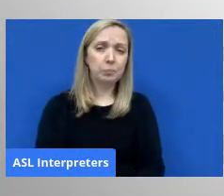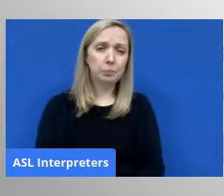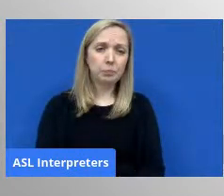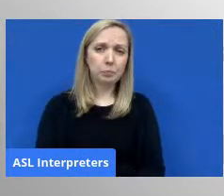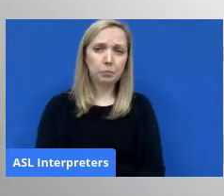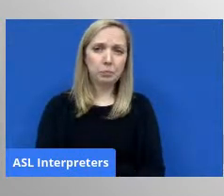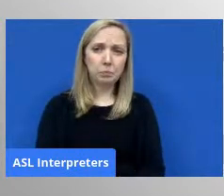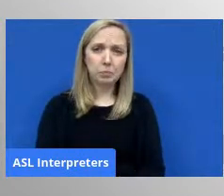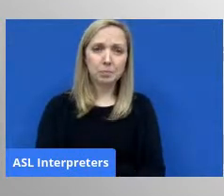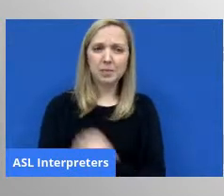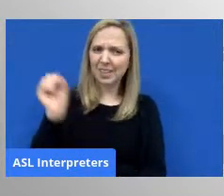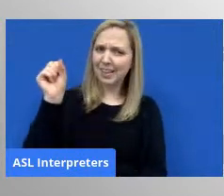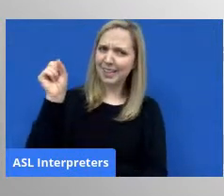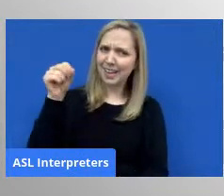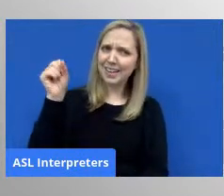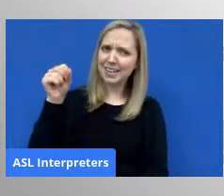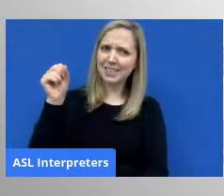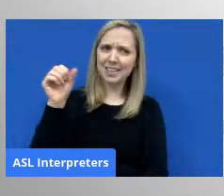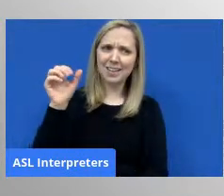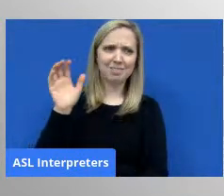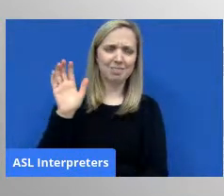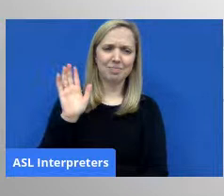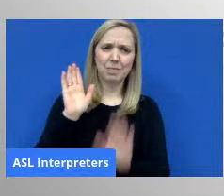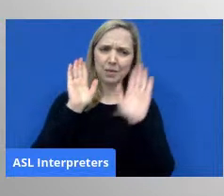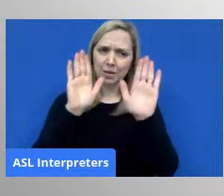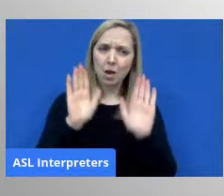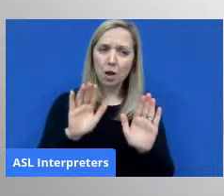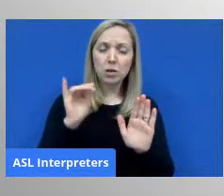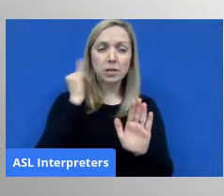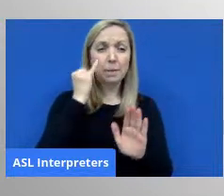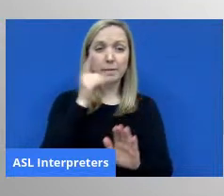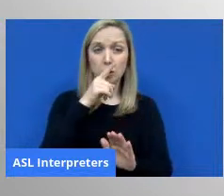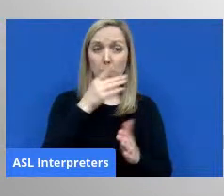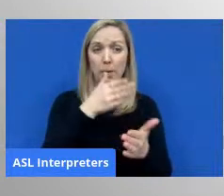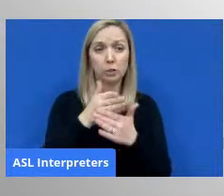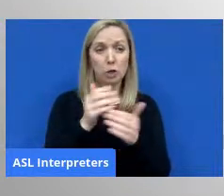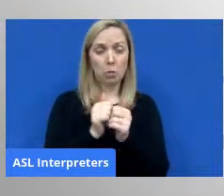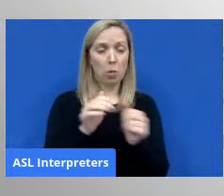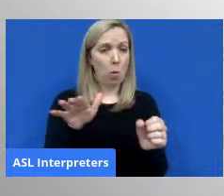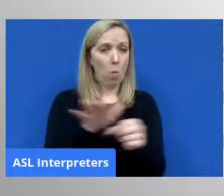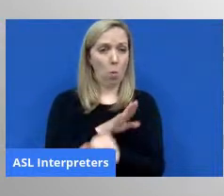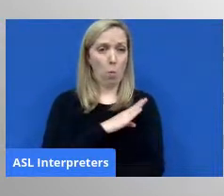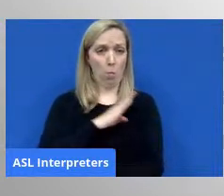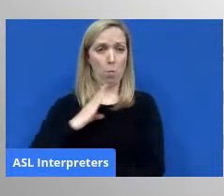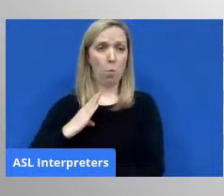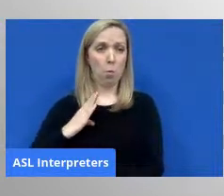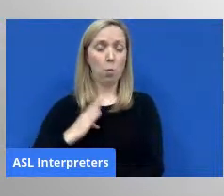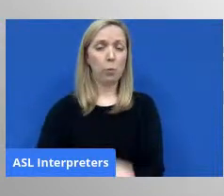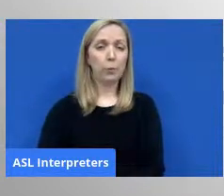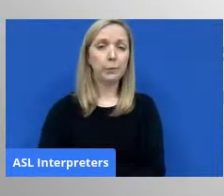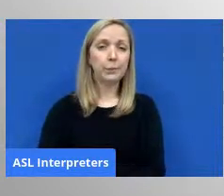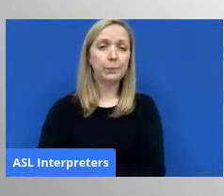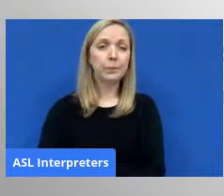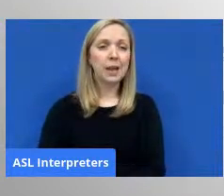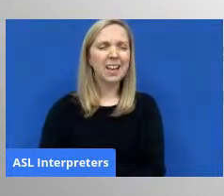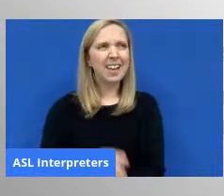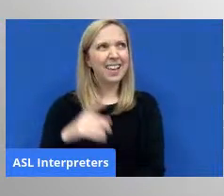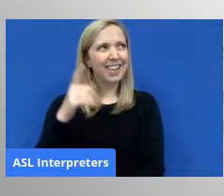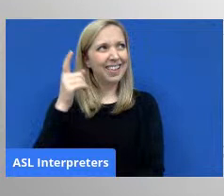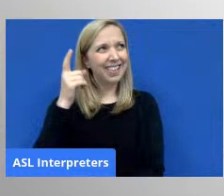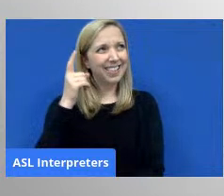Yes, that would be great if you could share that with the entire board. I think I